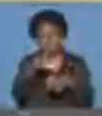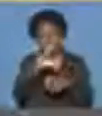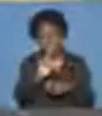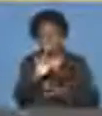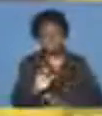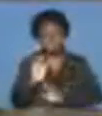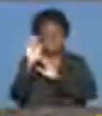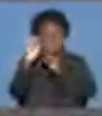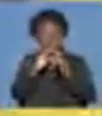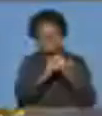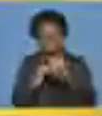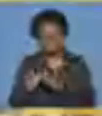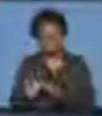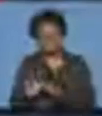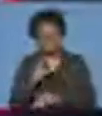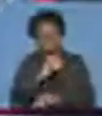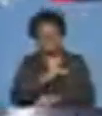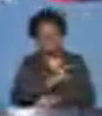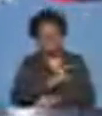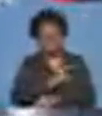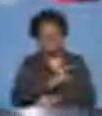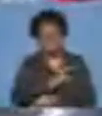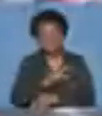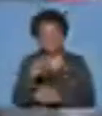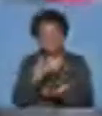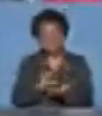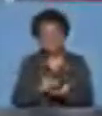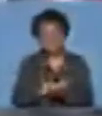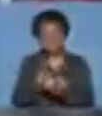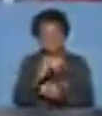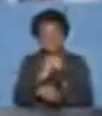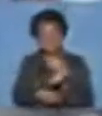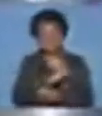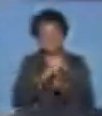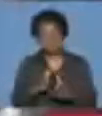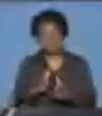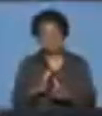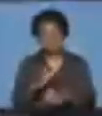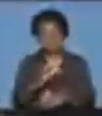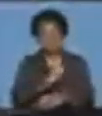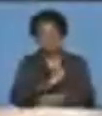press liaison officer Chief Superintendent Chris Lynn Skippings provided these details.